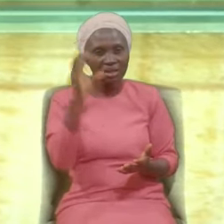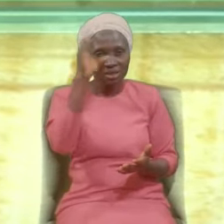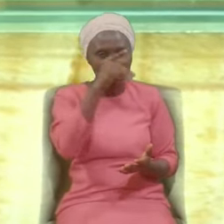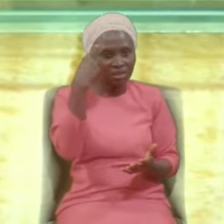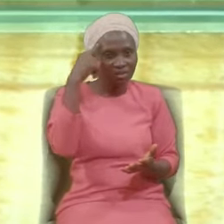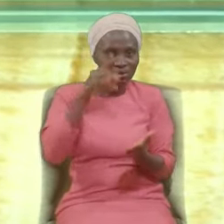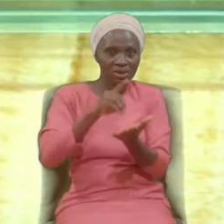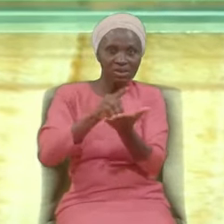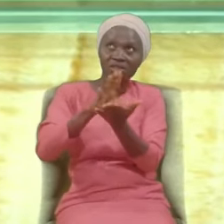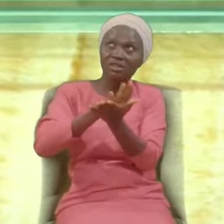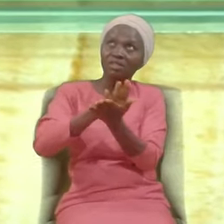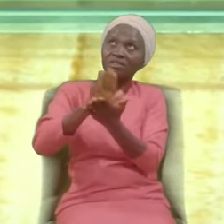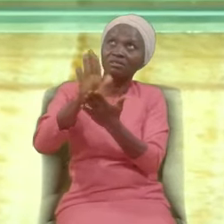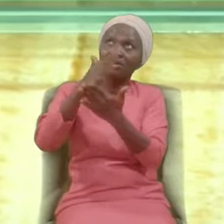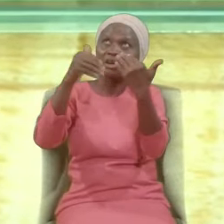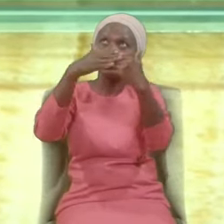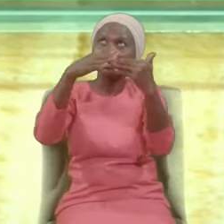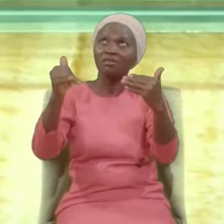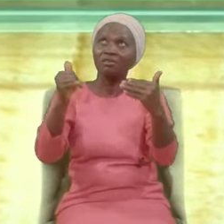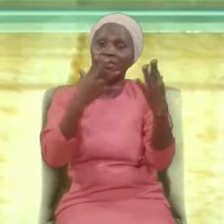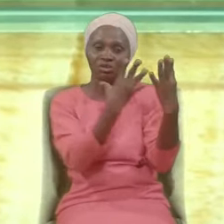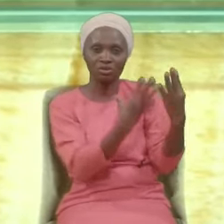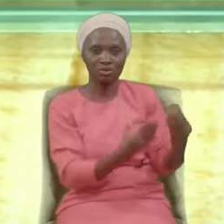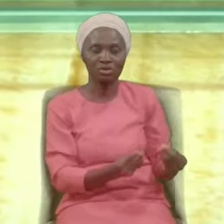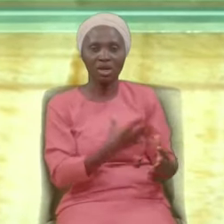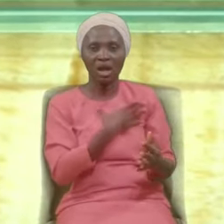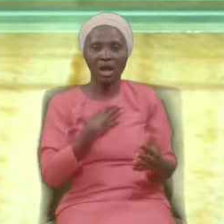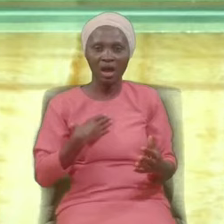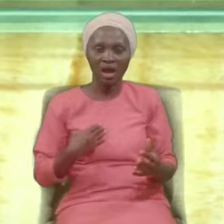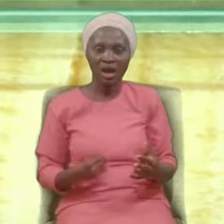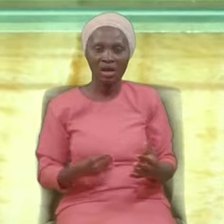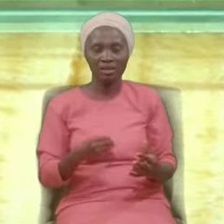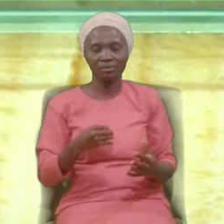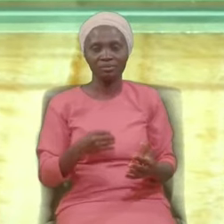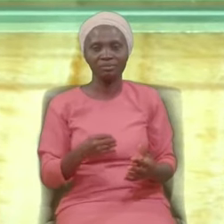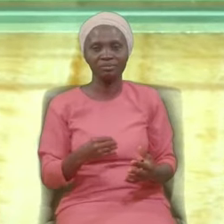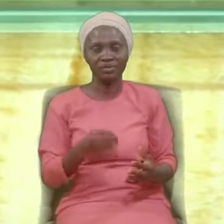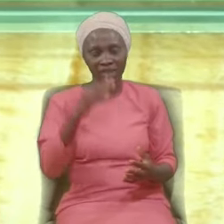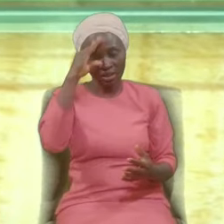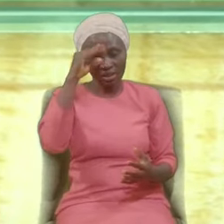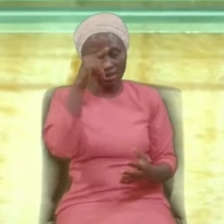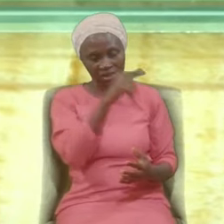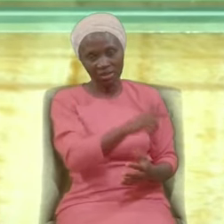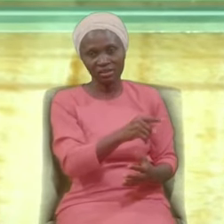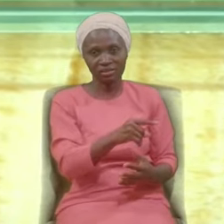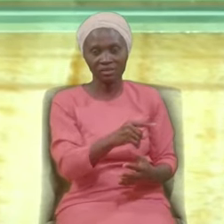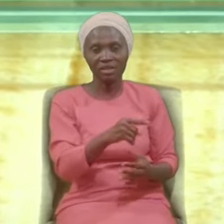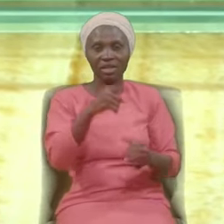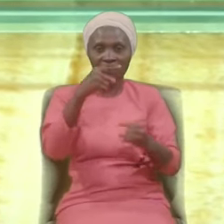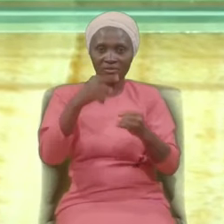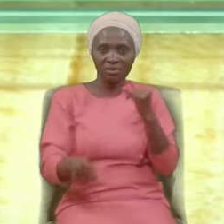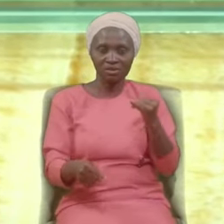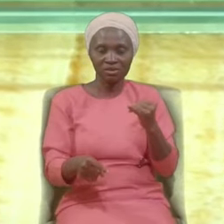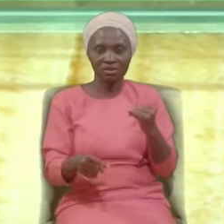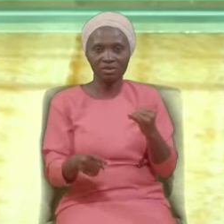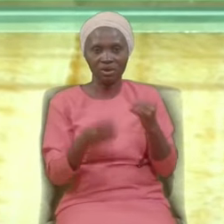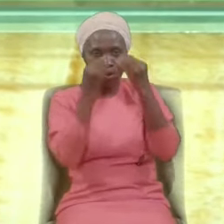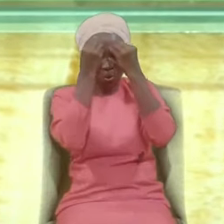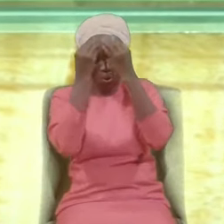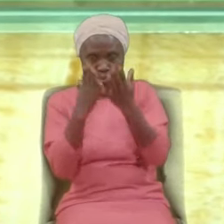his wrong attitude, his wrong thinking, and eventually he obeyed, and he had